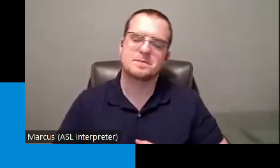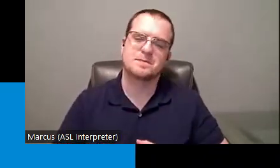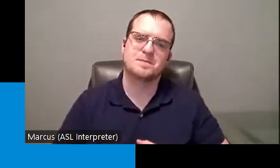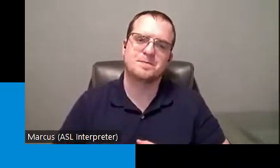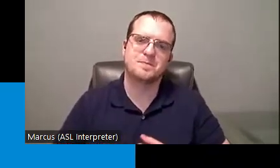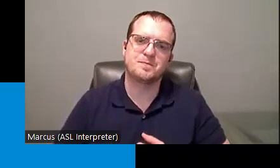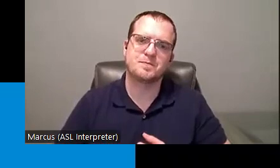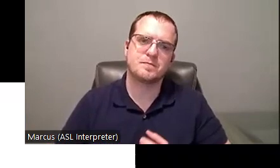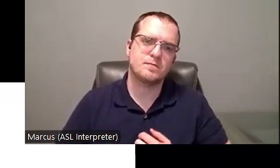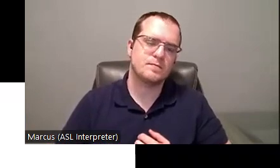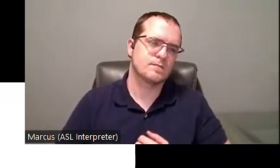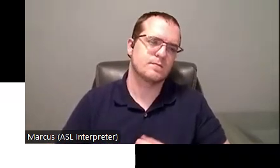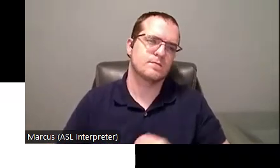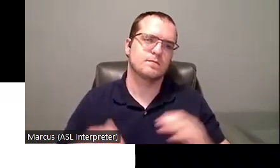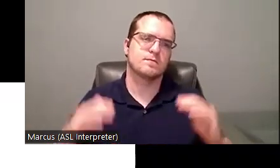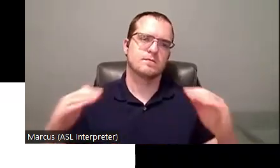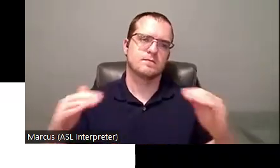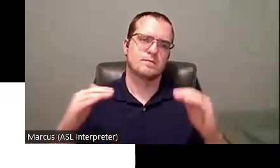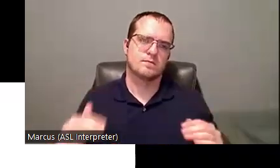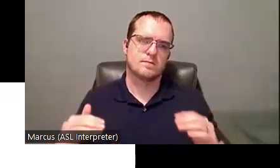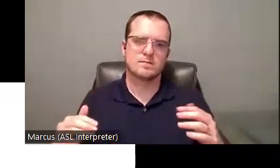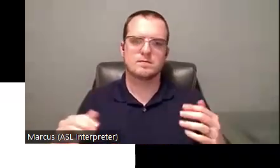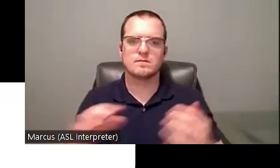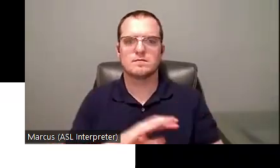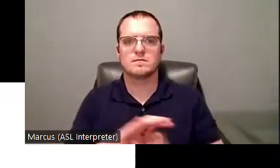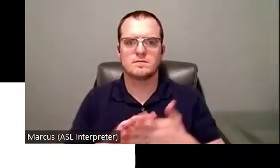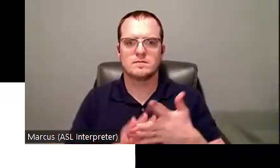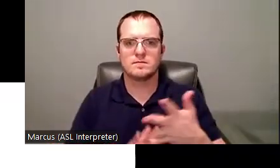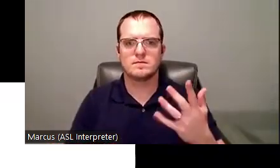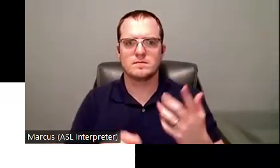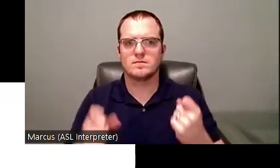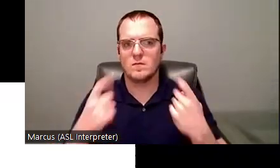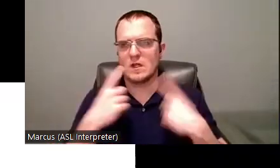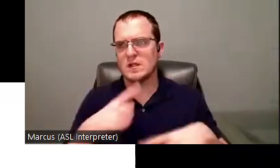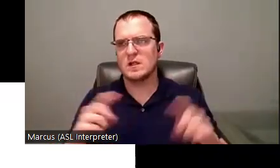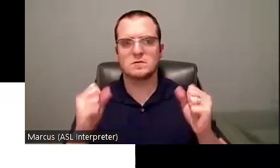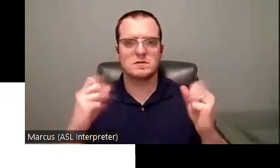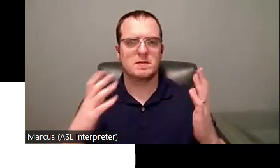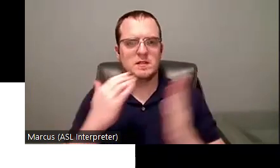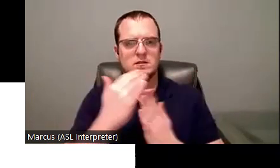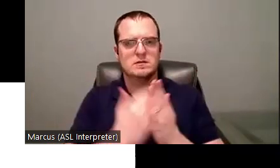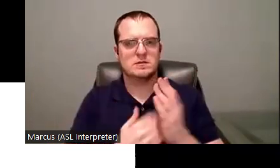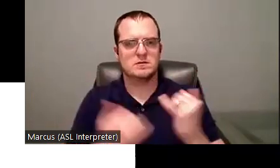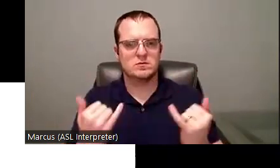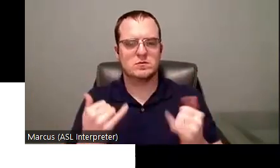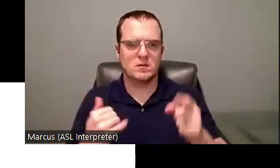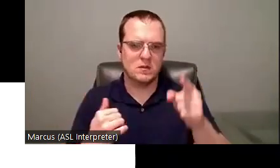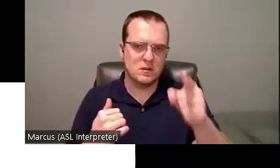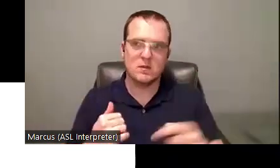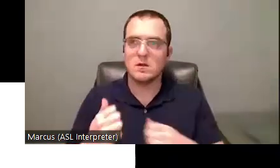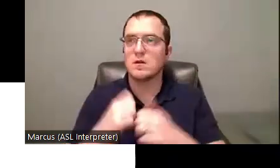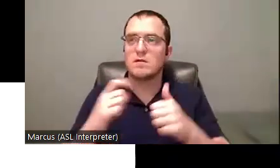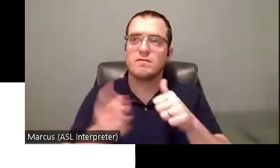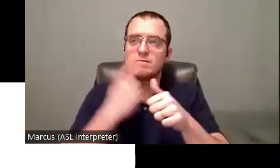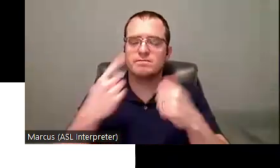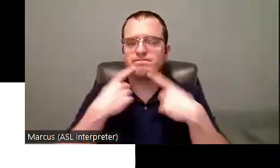Moving on in the agenda, we have a hefty announcement section today. So with that, for the first